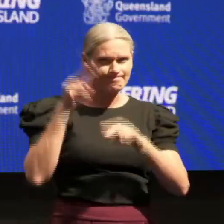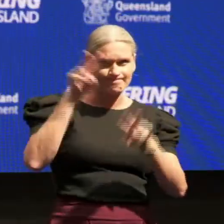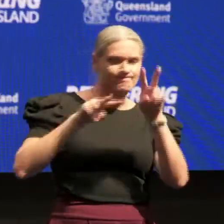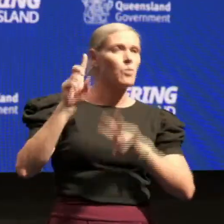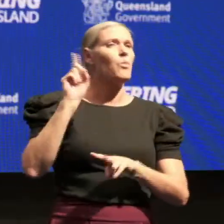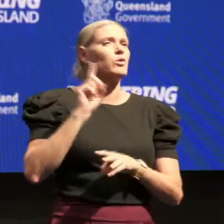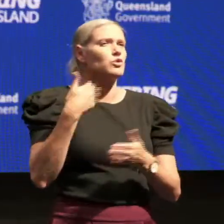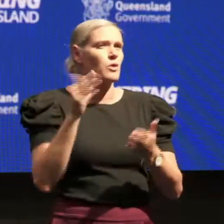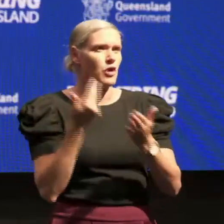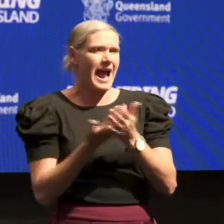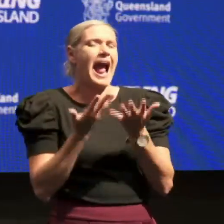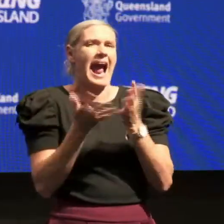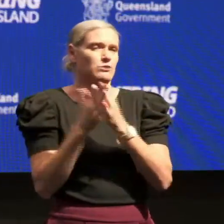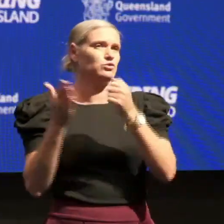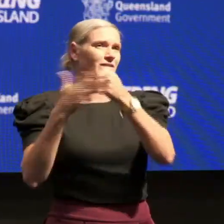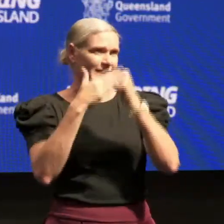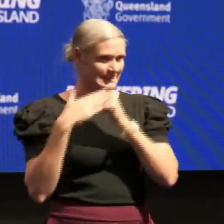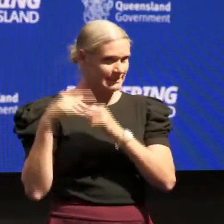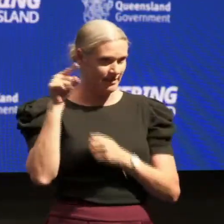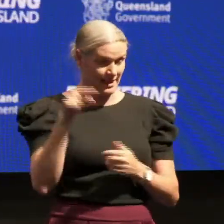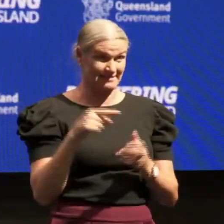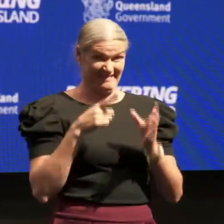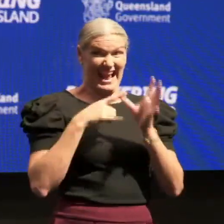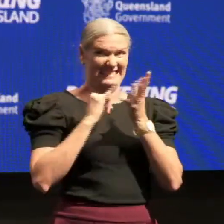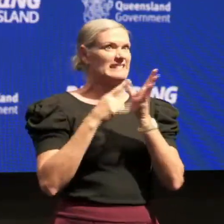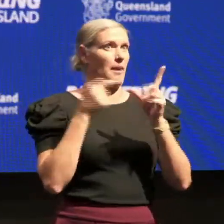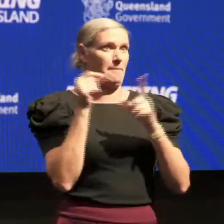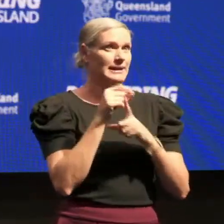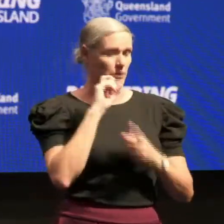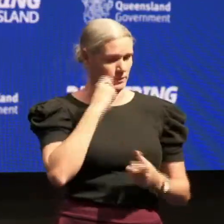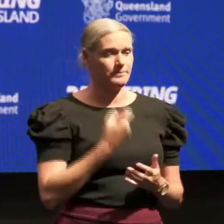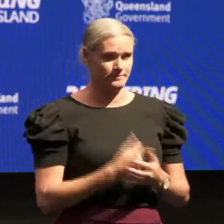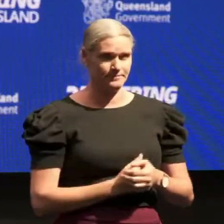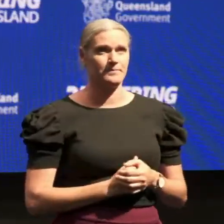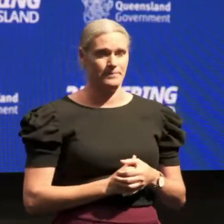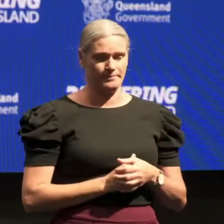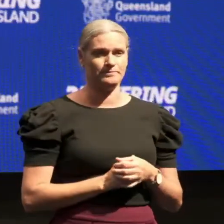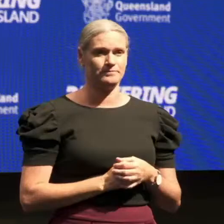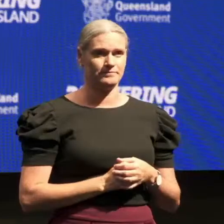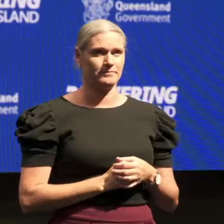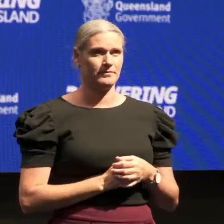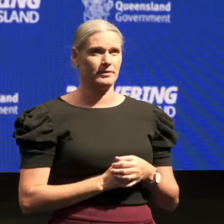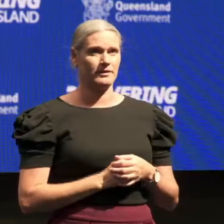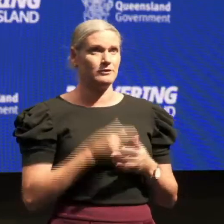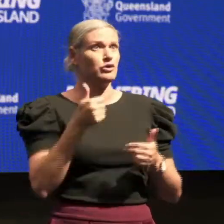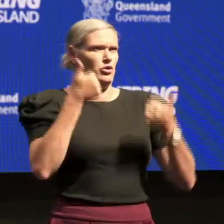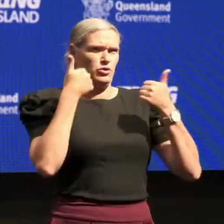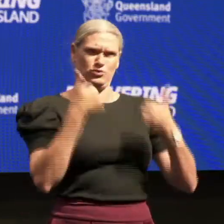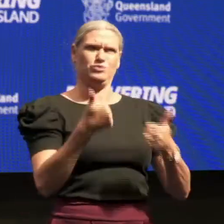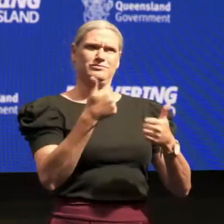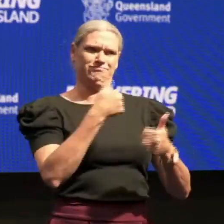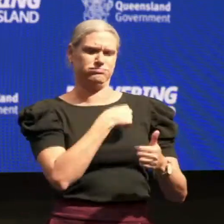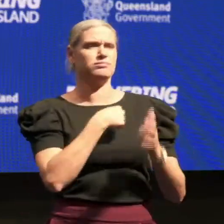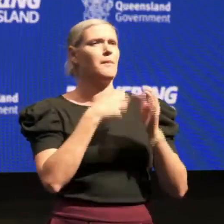assessments and making those repairs as soon as possible. And again, that's some good work